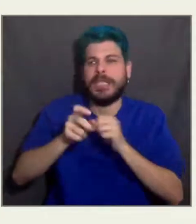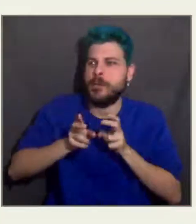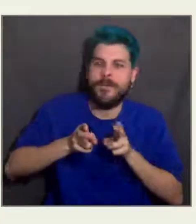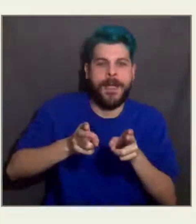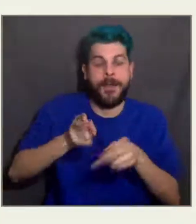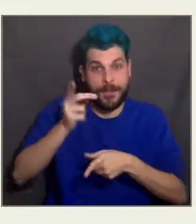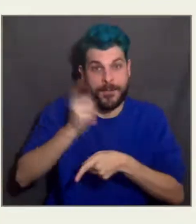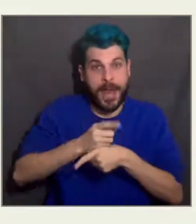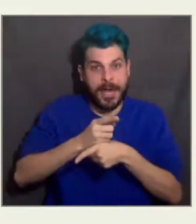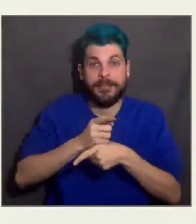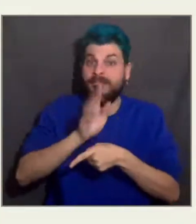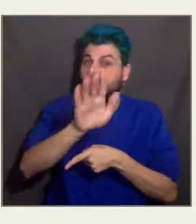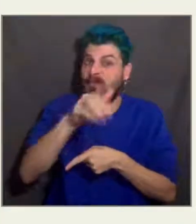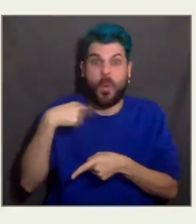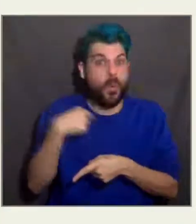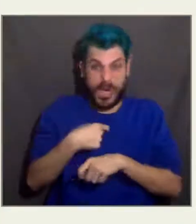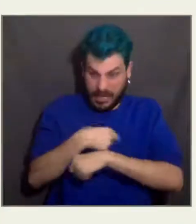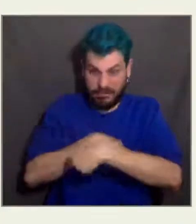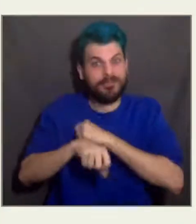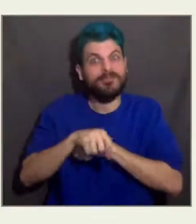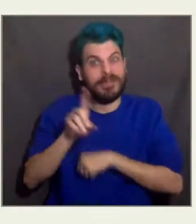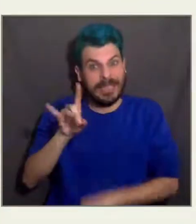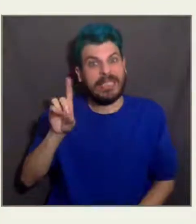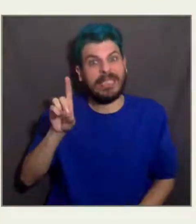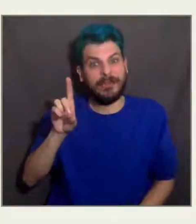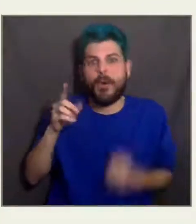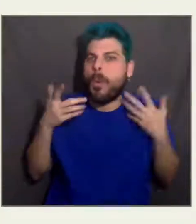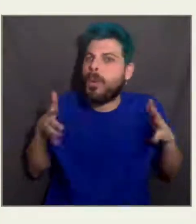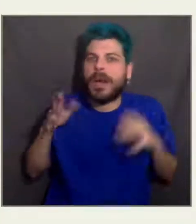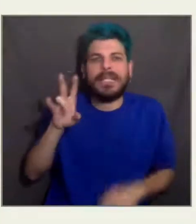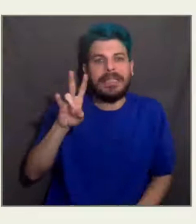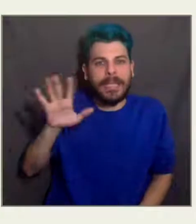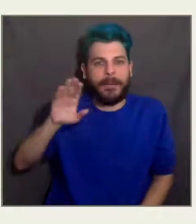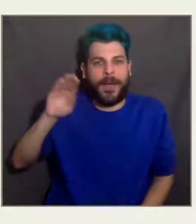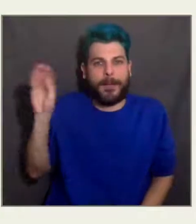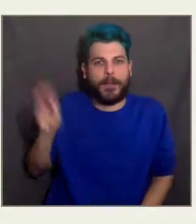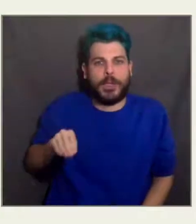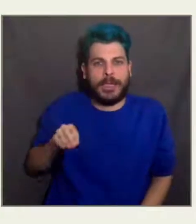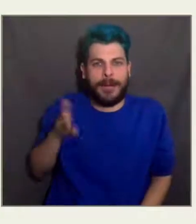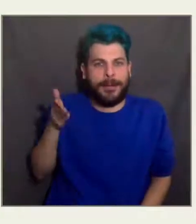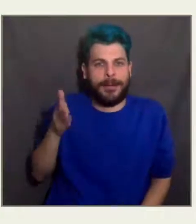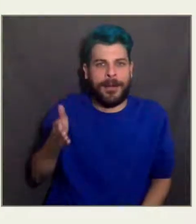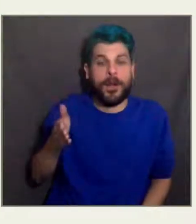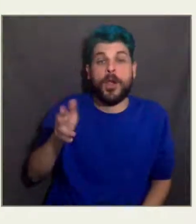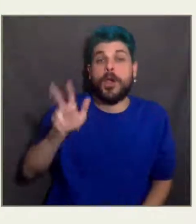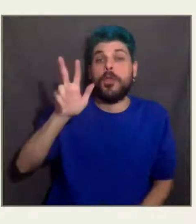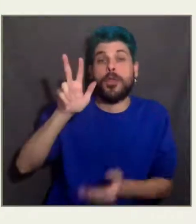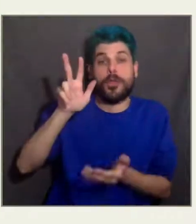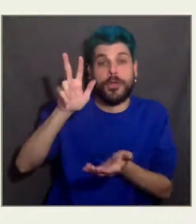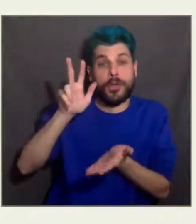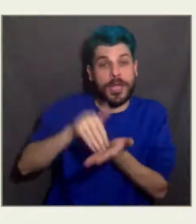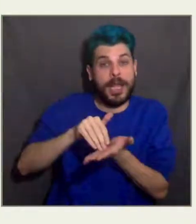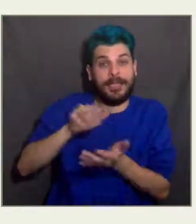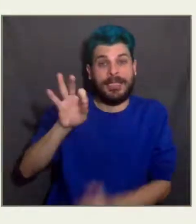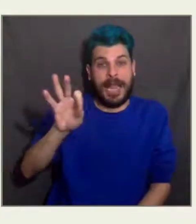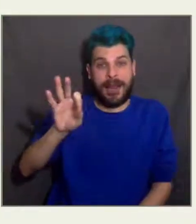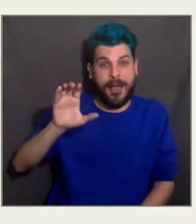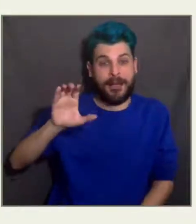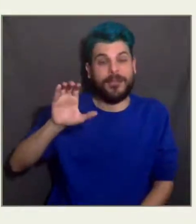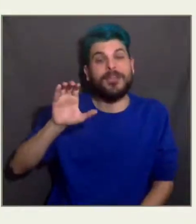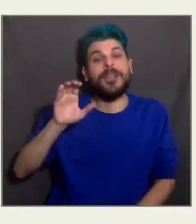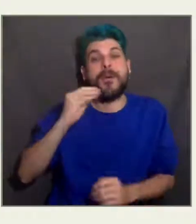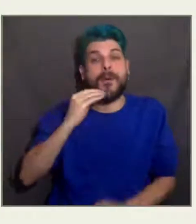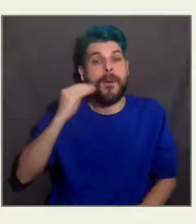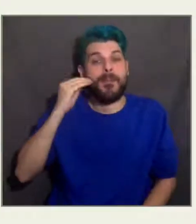Altogether, Metro is 75% of the way to our goal of 3,900 homes for the 2018 Affordable Housing